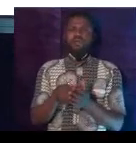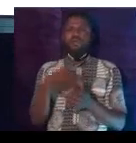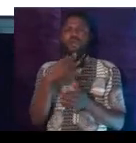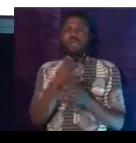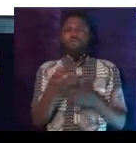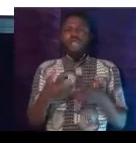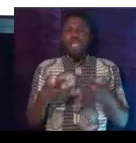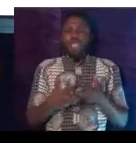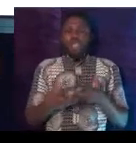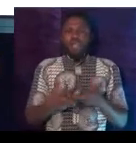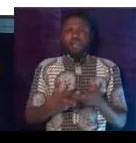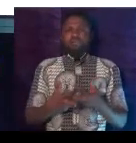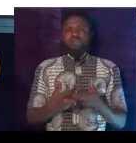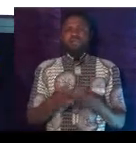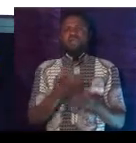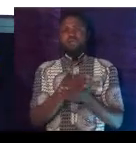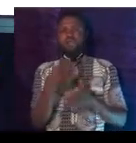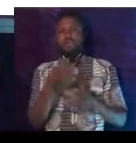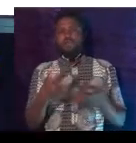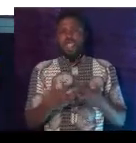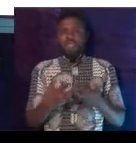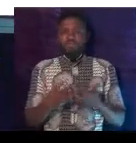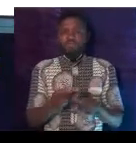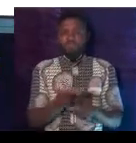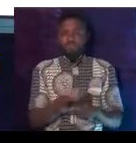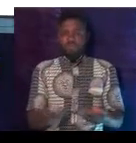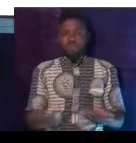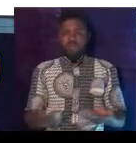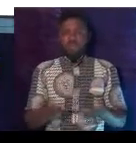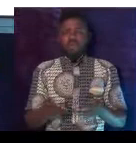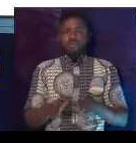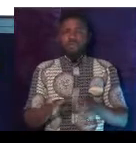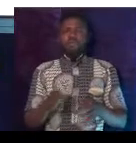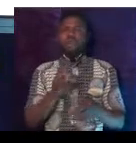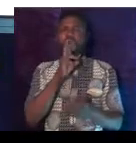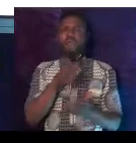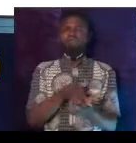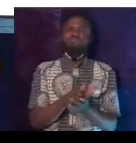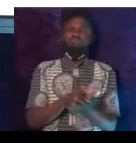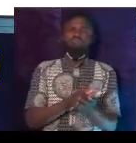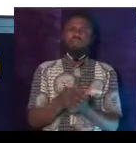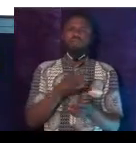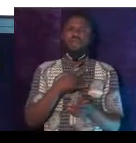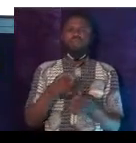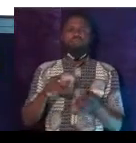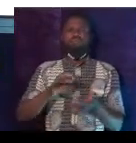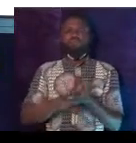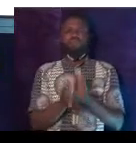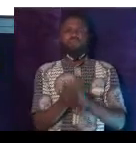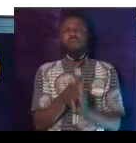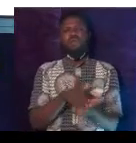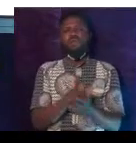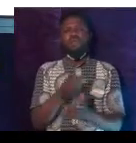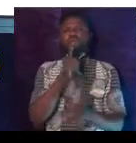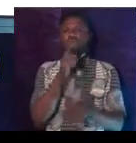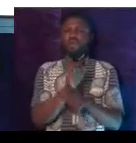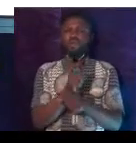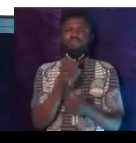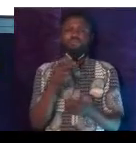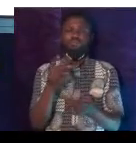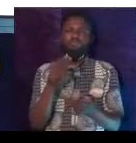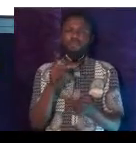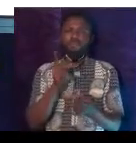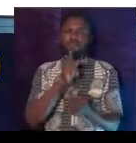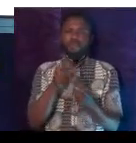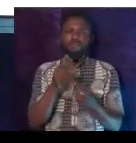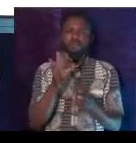of parts of engine surfaces. Some of engine surfaces are worn out because of friction, because the force applying on